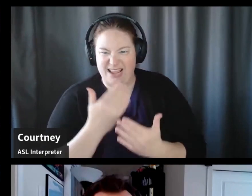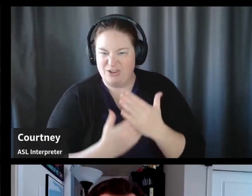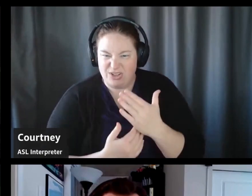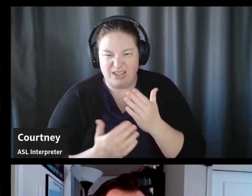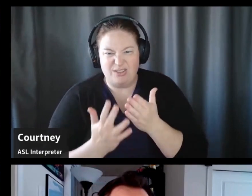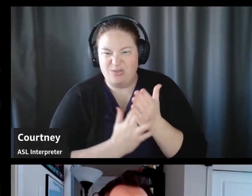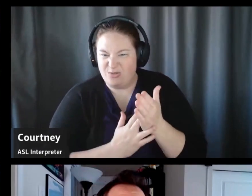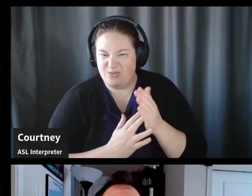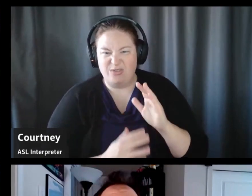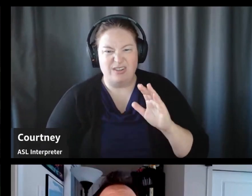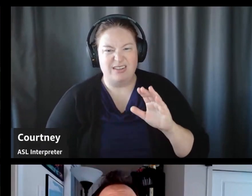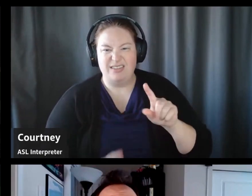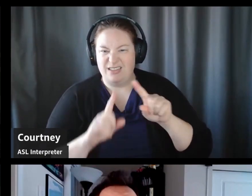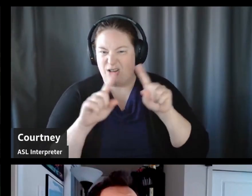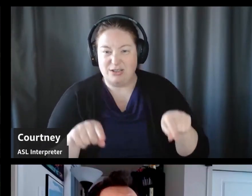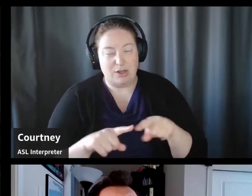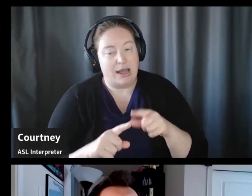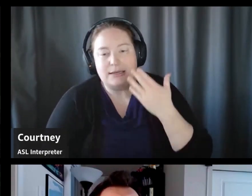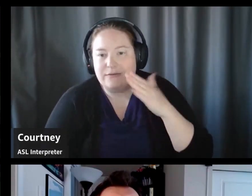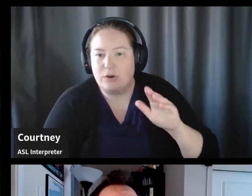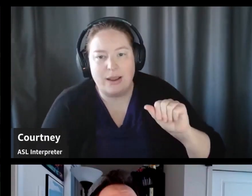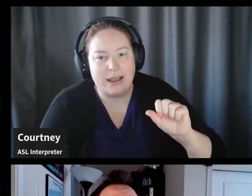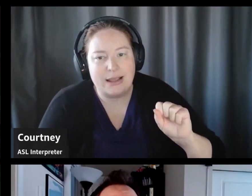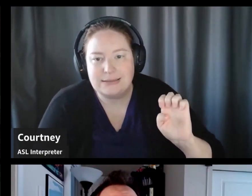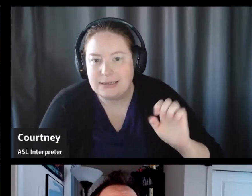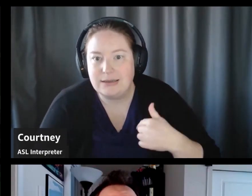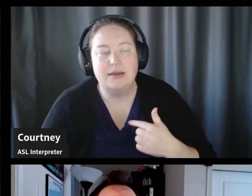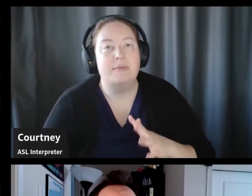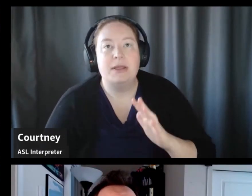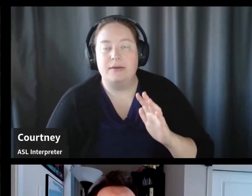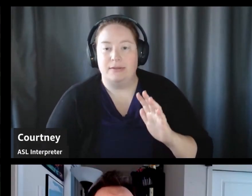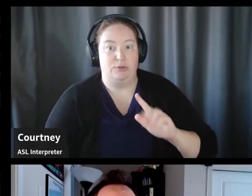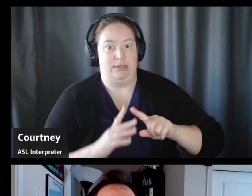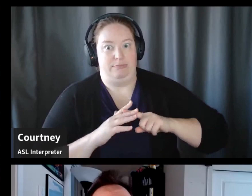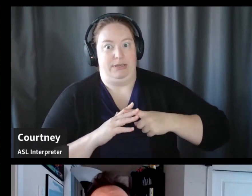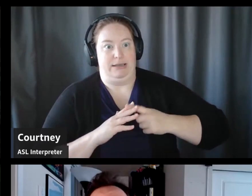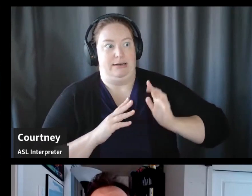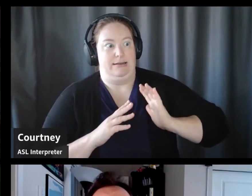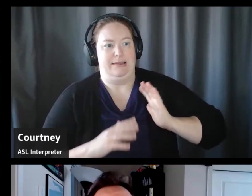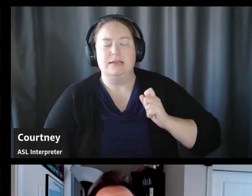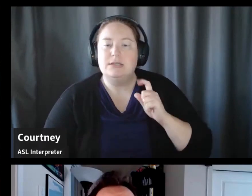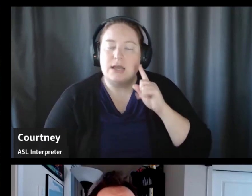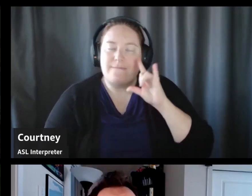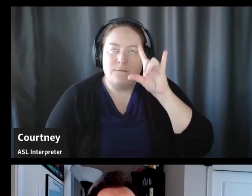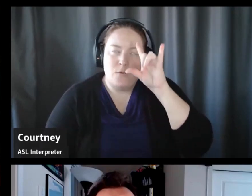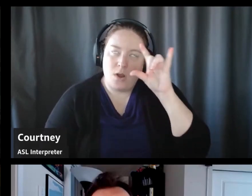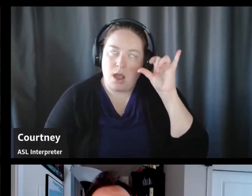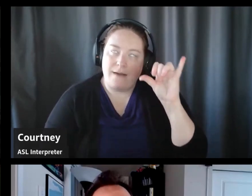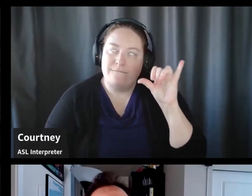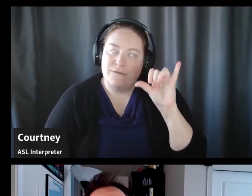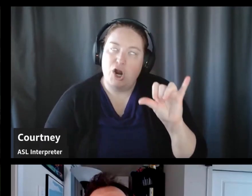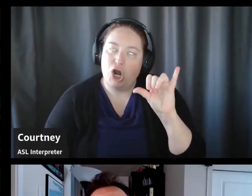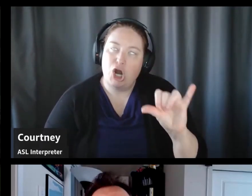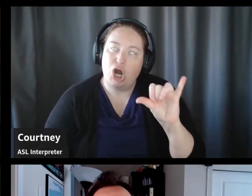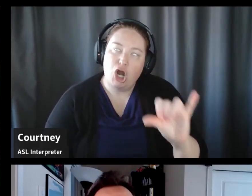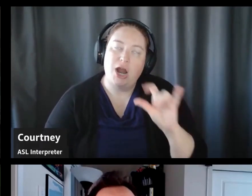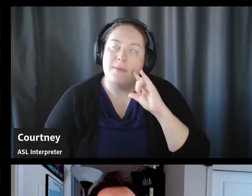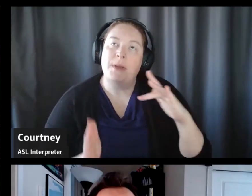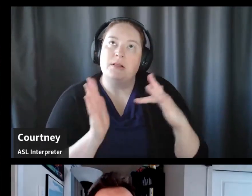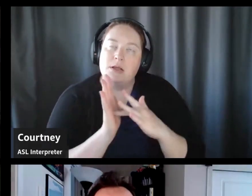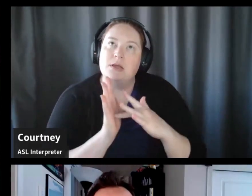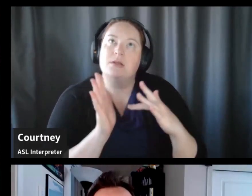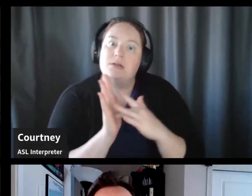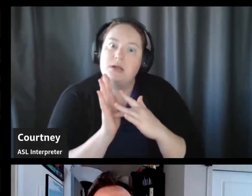This is very beginning. And I was like, this is taking forever. Like, I am clicking through everything. I am waiting for all this stuff to spin